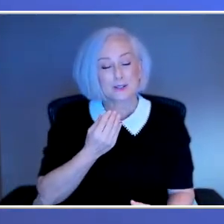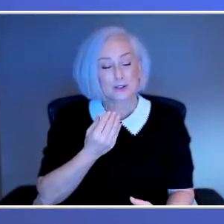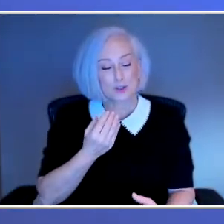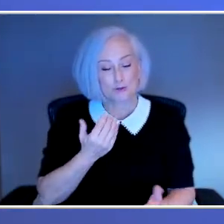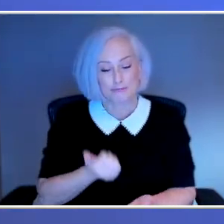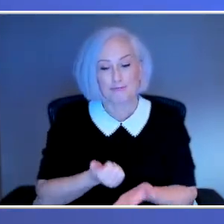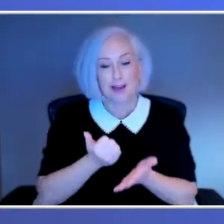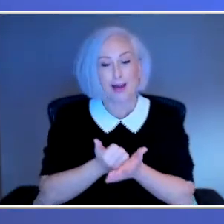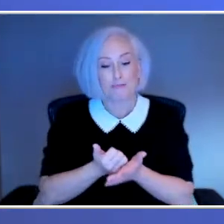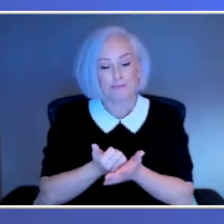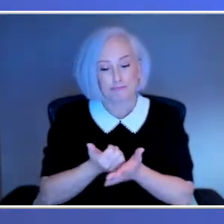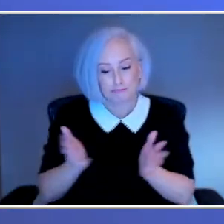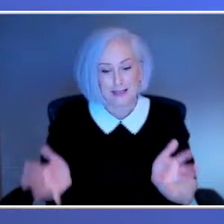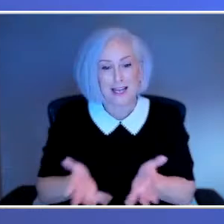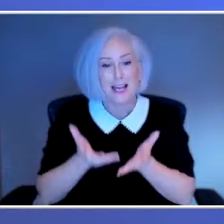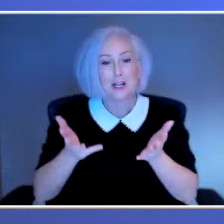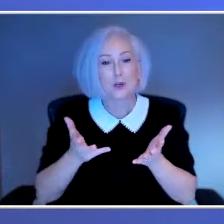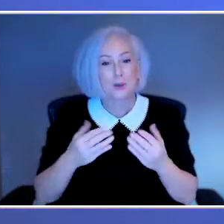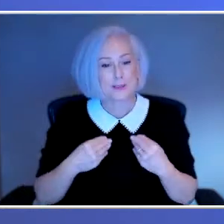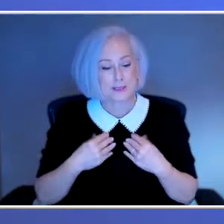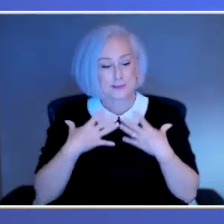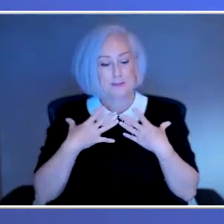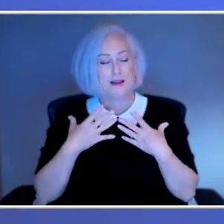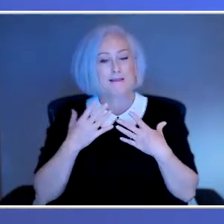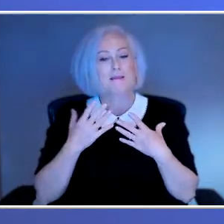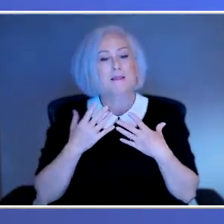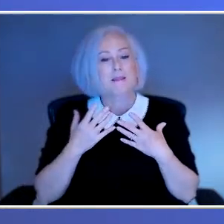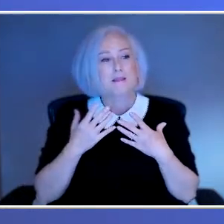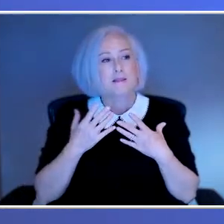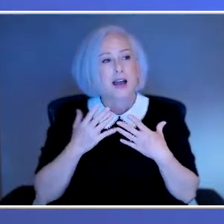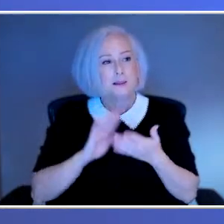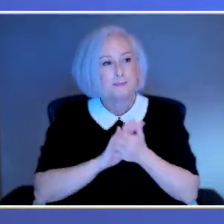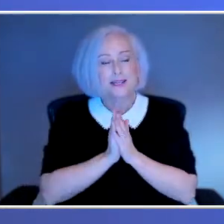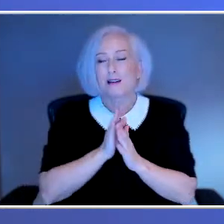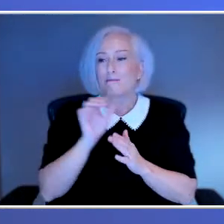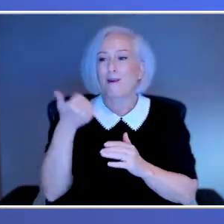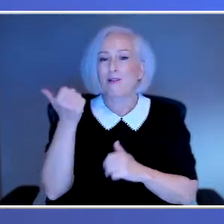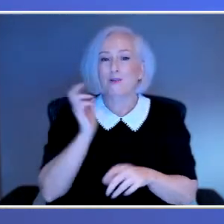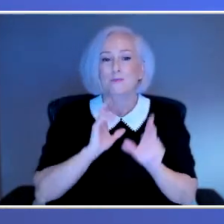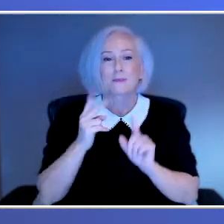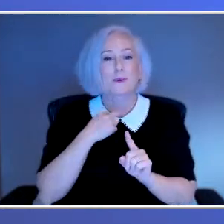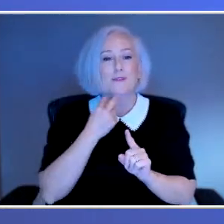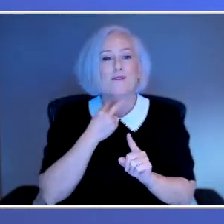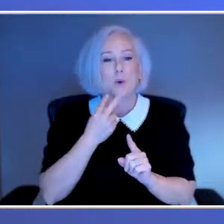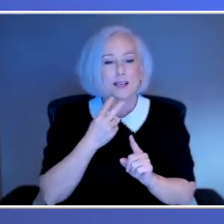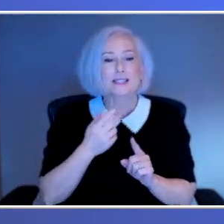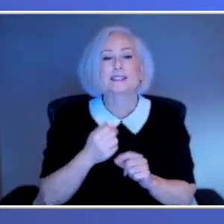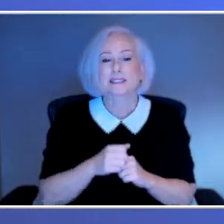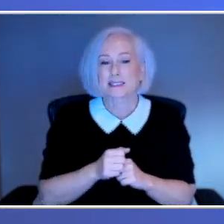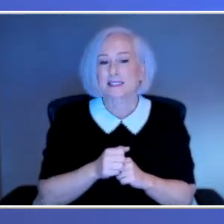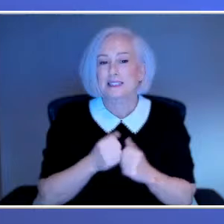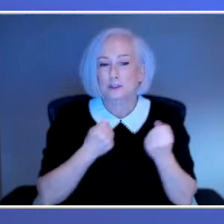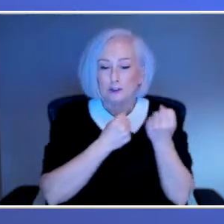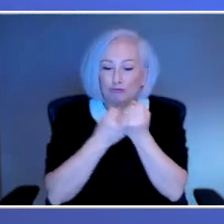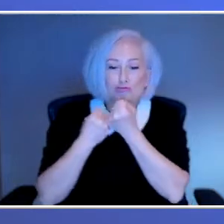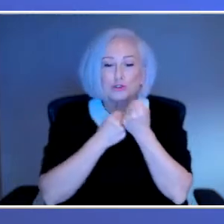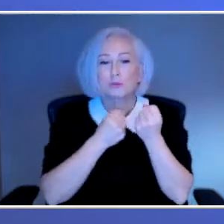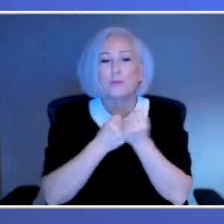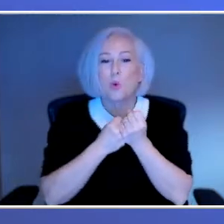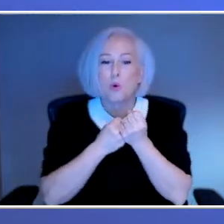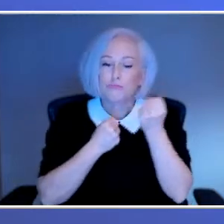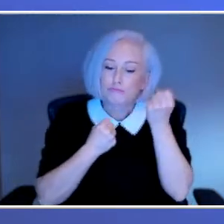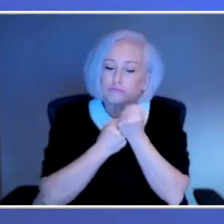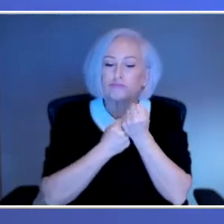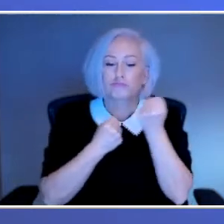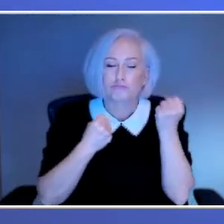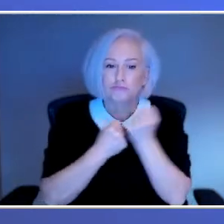for those who don't have a voice, and to be there for other people and be able to help and spread awareness as much as possible, because these are